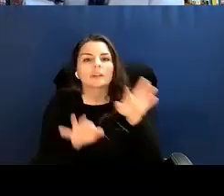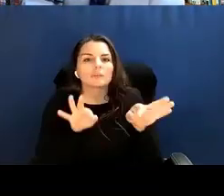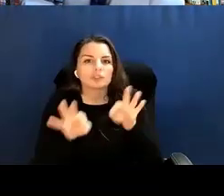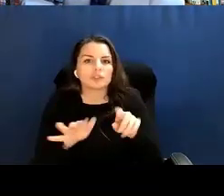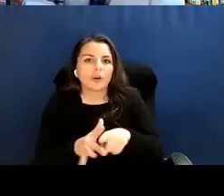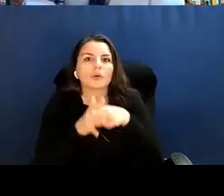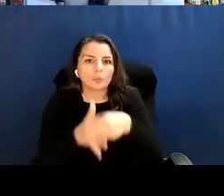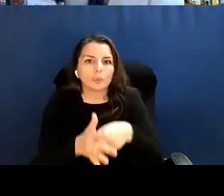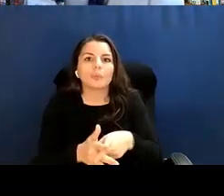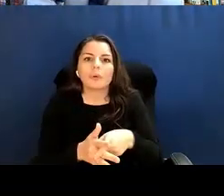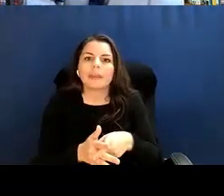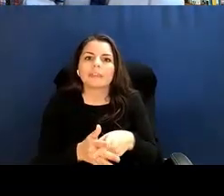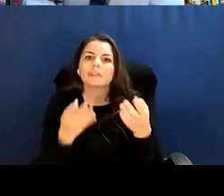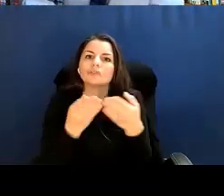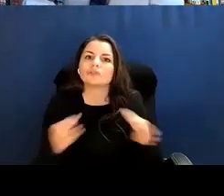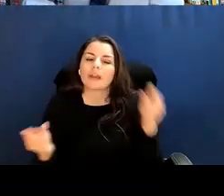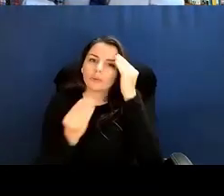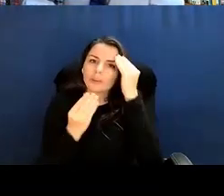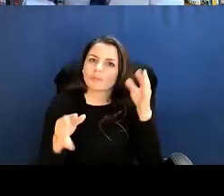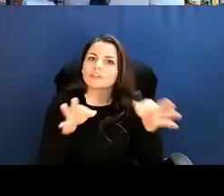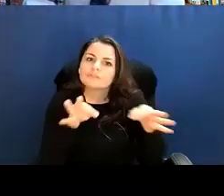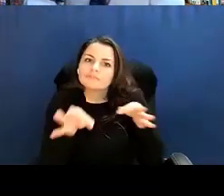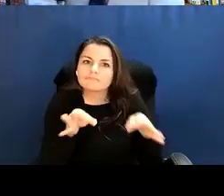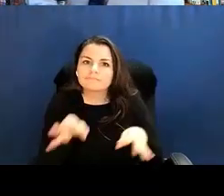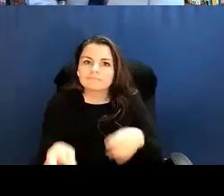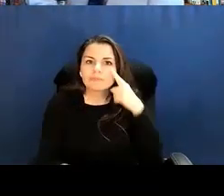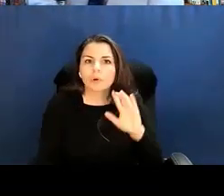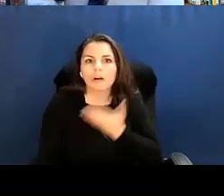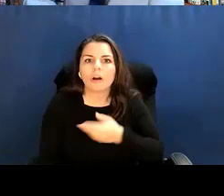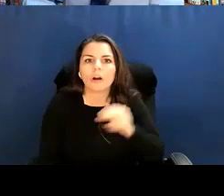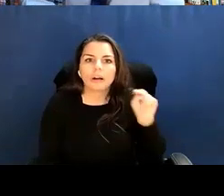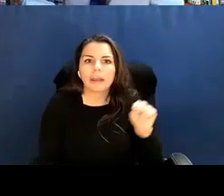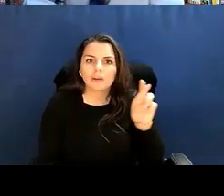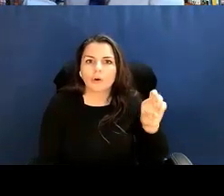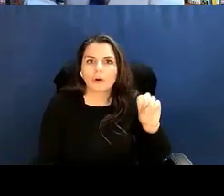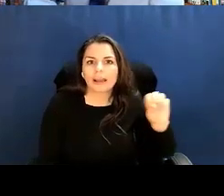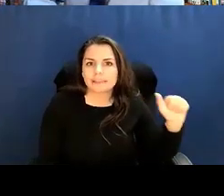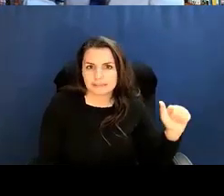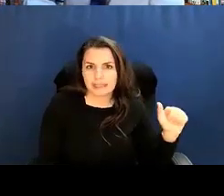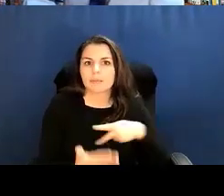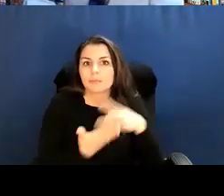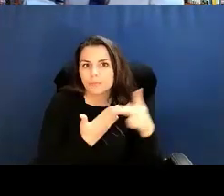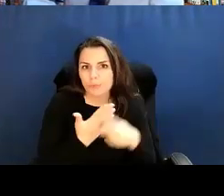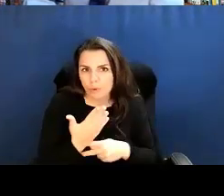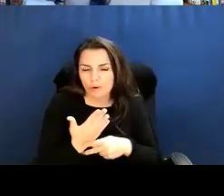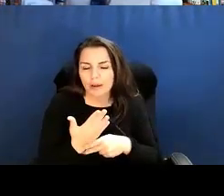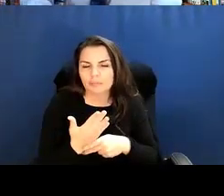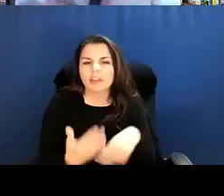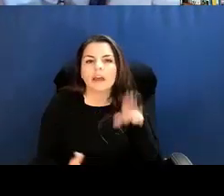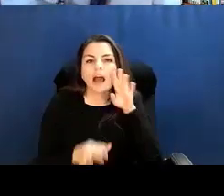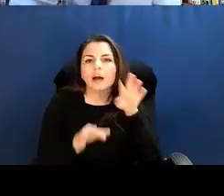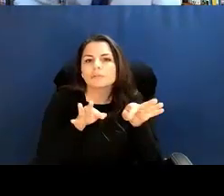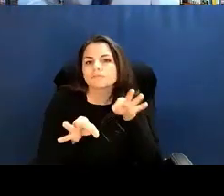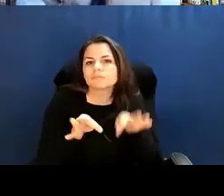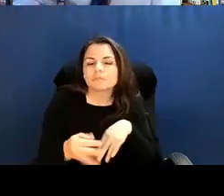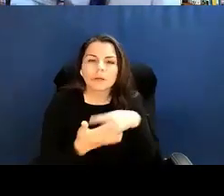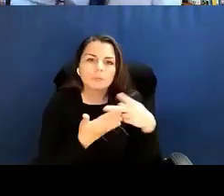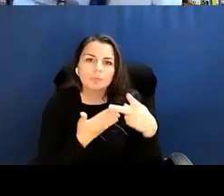of the NRSA programs. I will be approaching it more from a programmatic standpoint, and just an